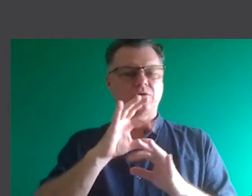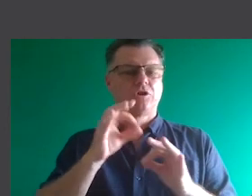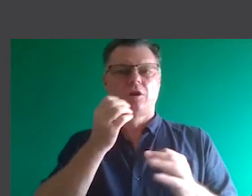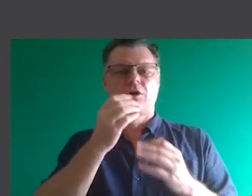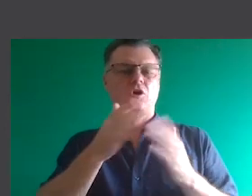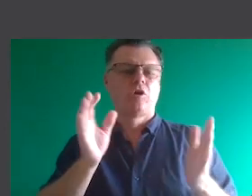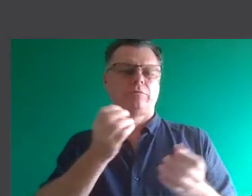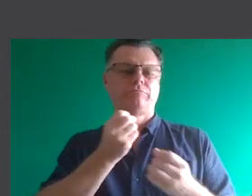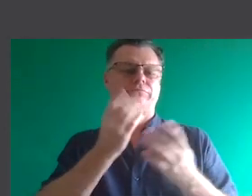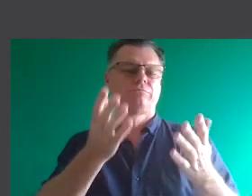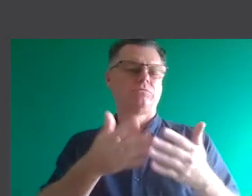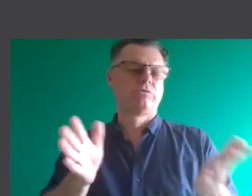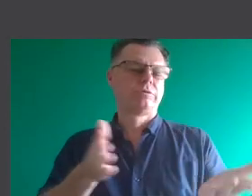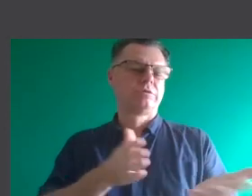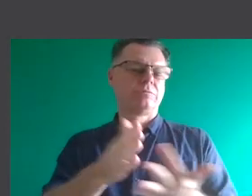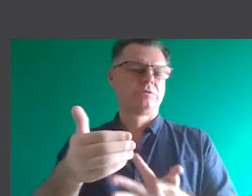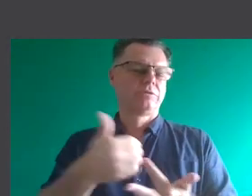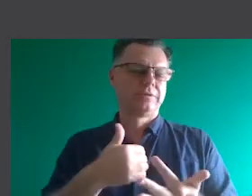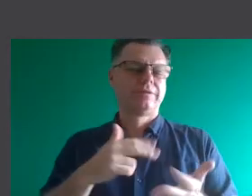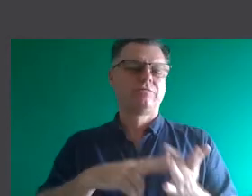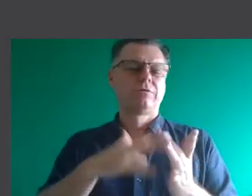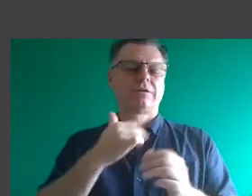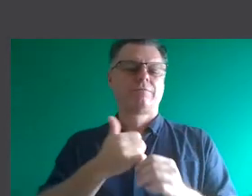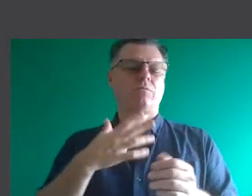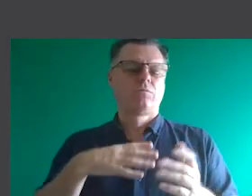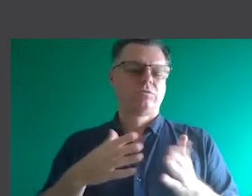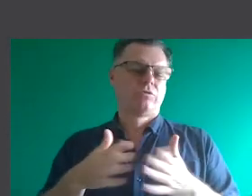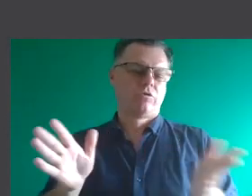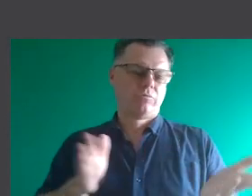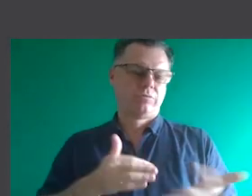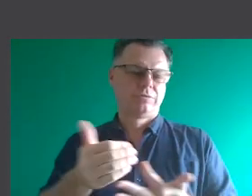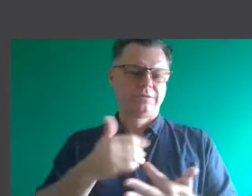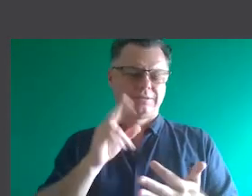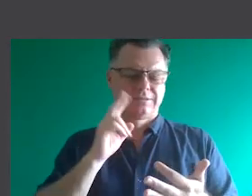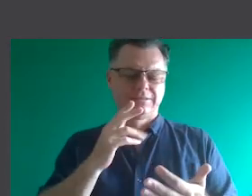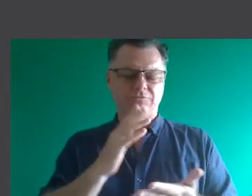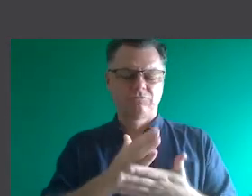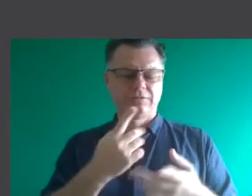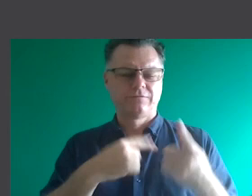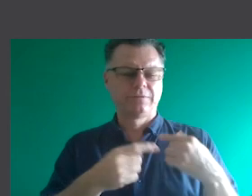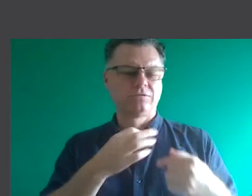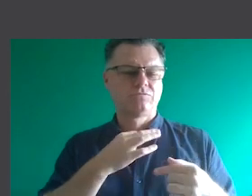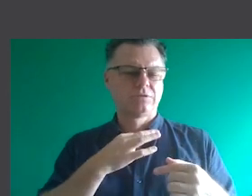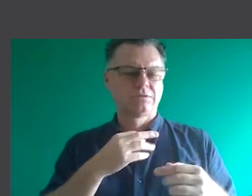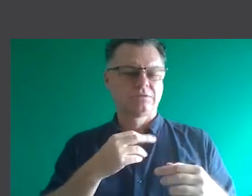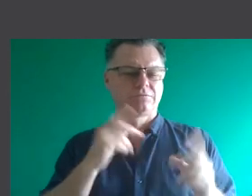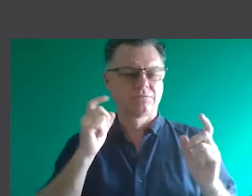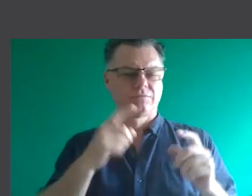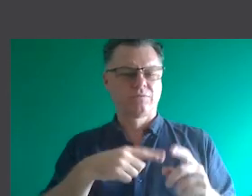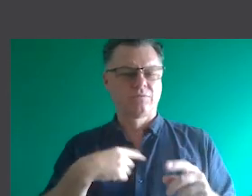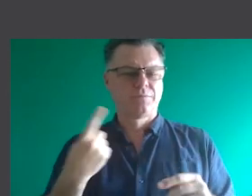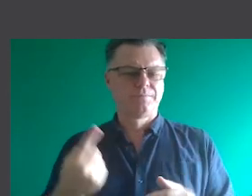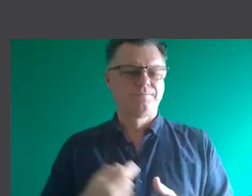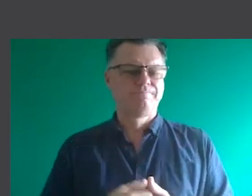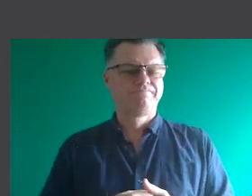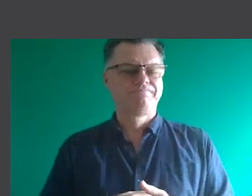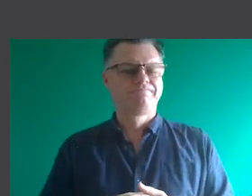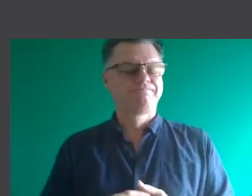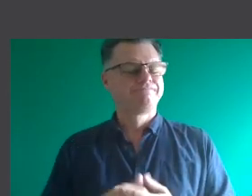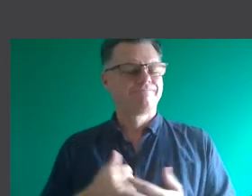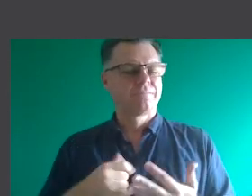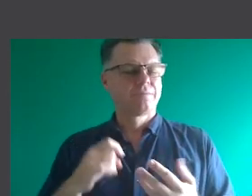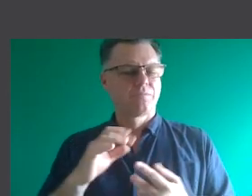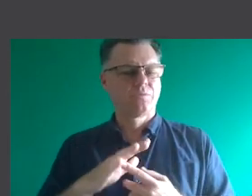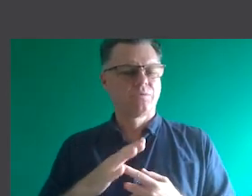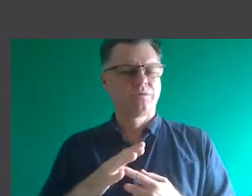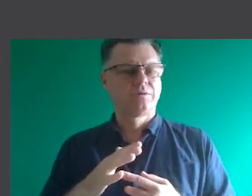that lack of engagement and we won't have the data that we need to analyse the trends and risks that concern us